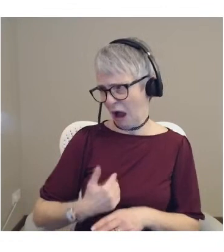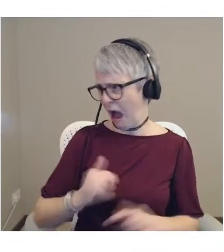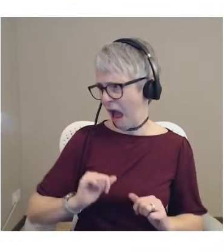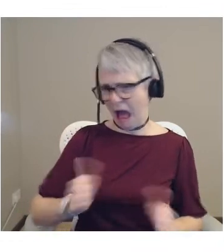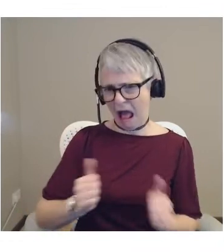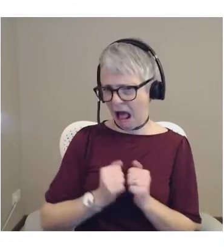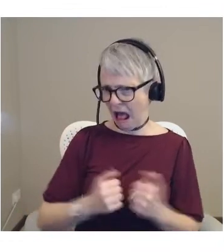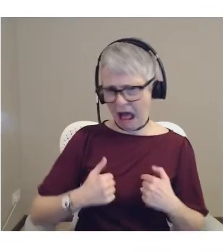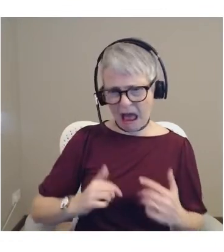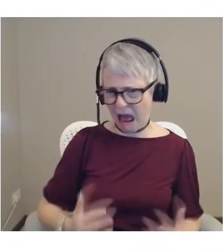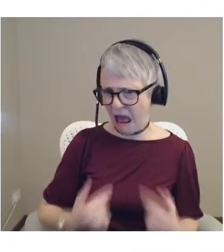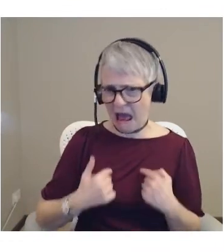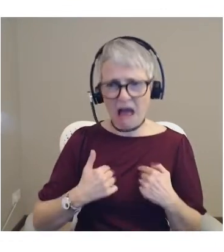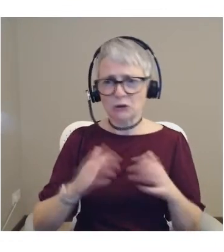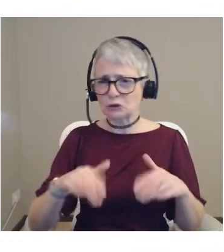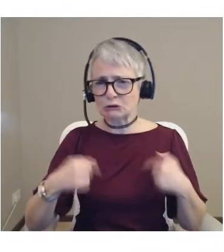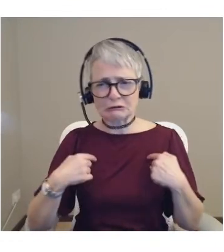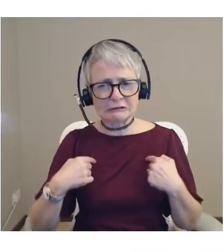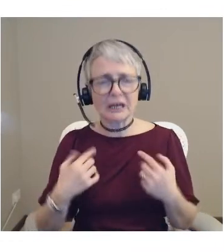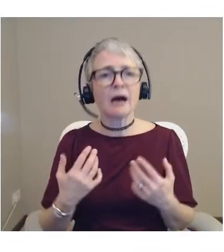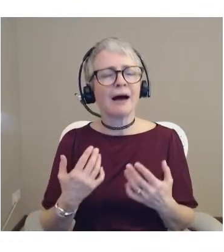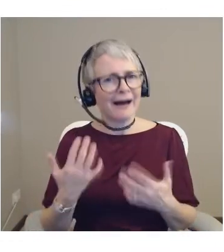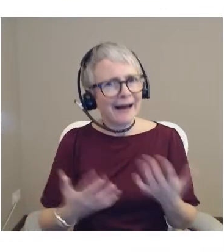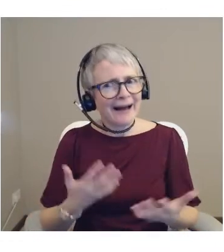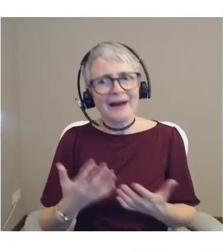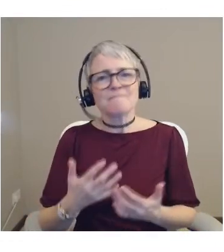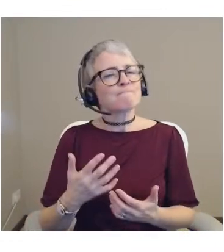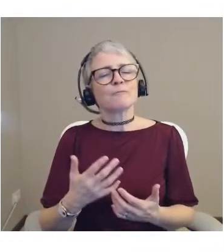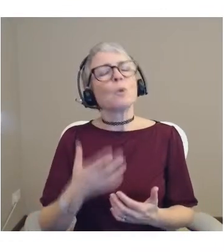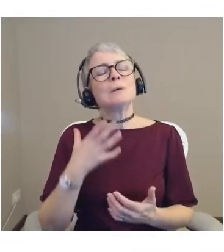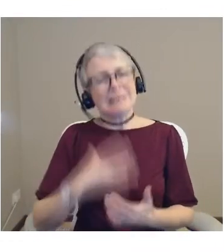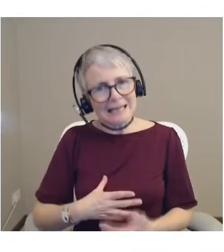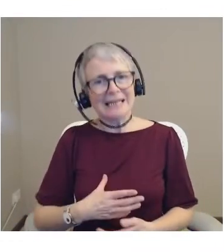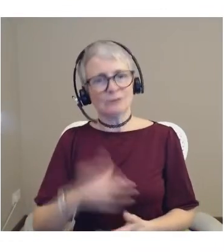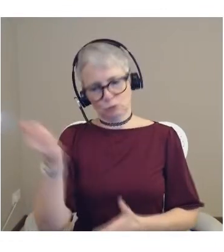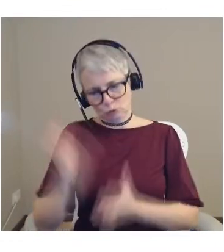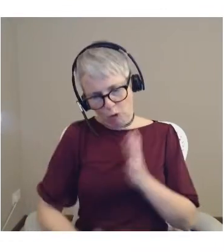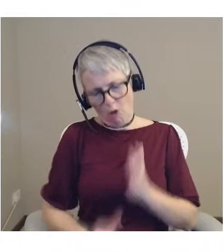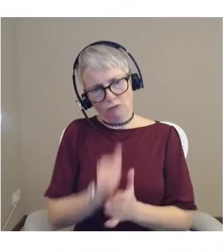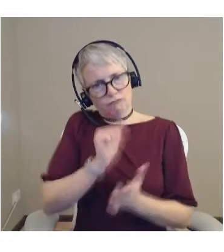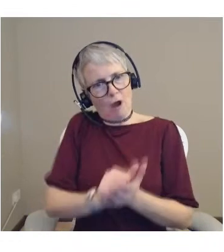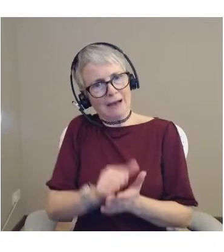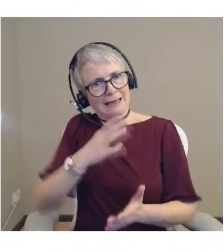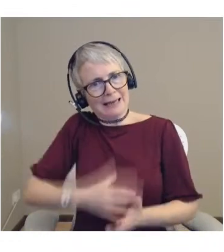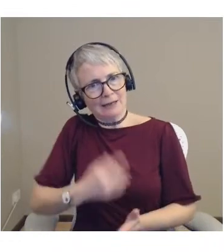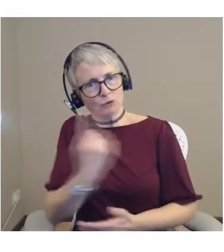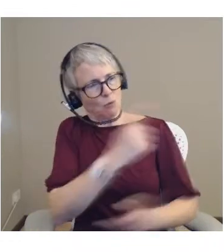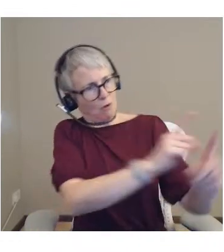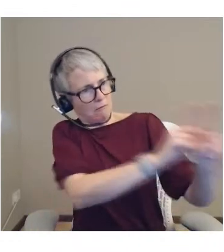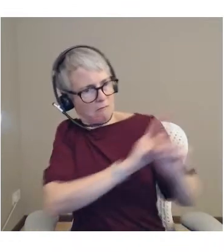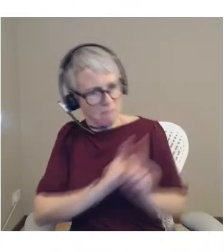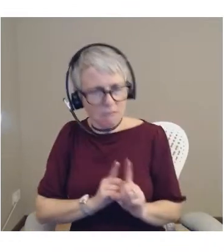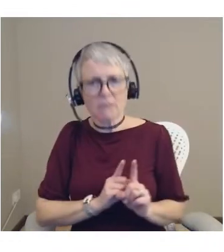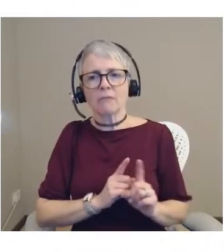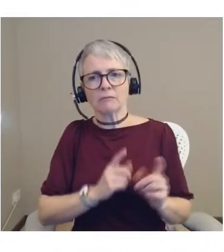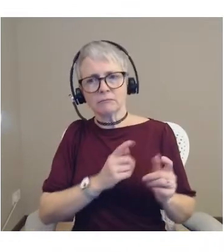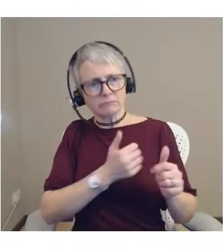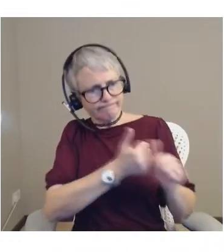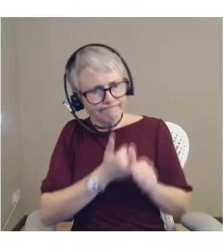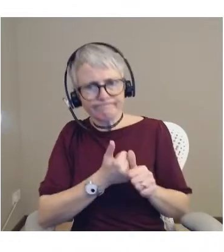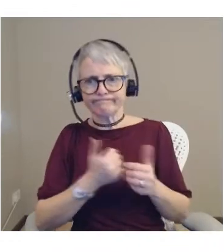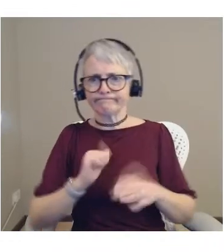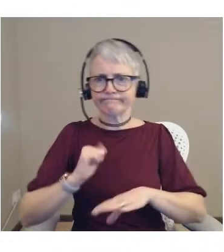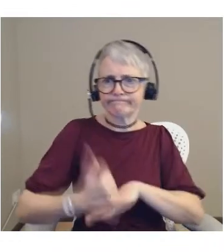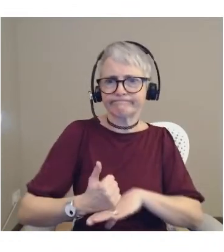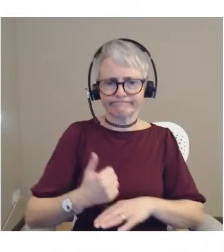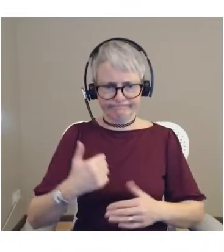experience for somebody. And onboarding is so crucial. It's so important to get that right. You can get valuable employees. Particularly, I feel